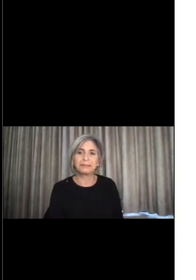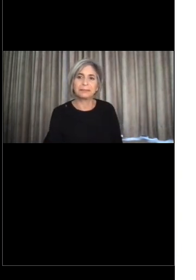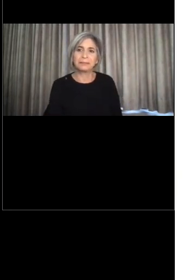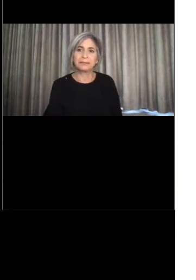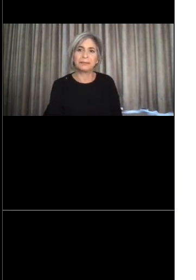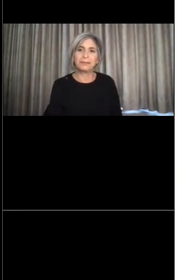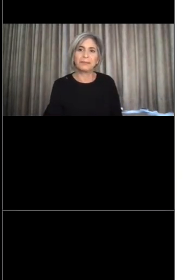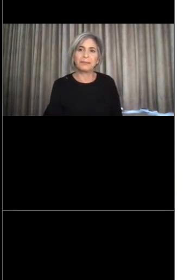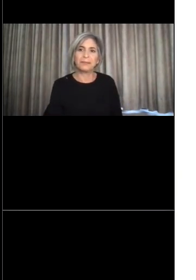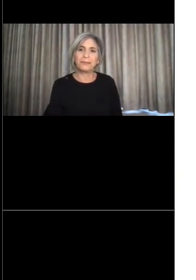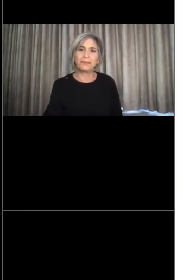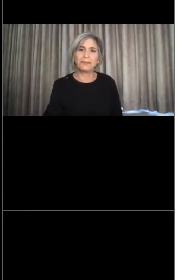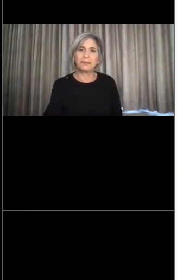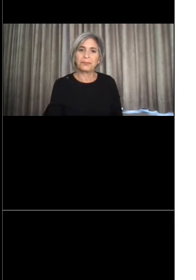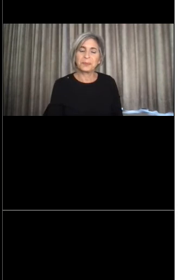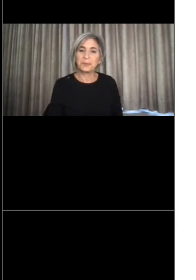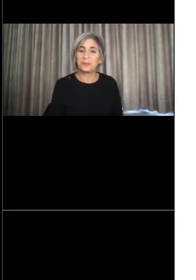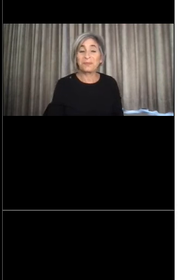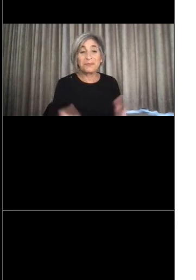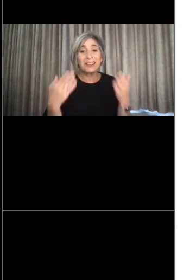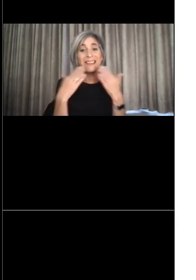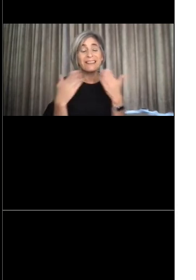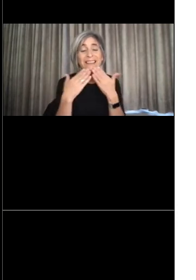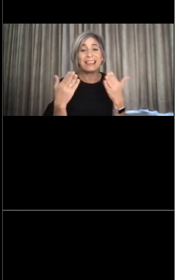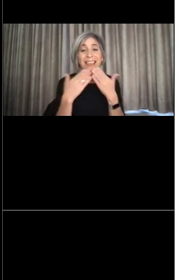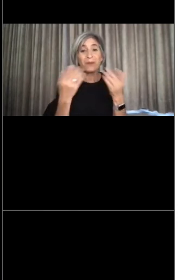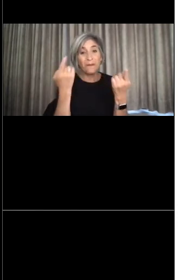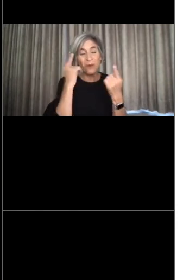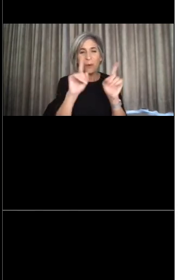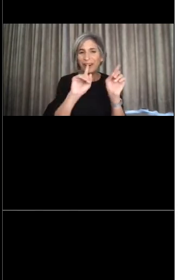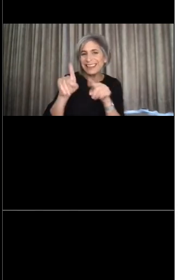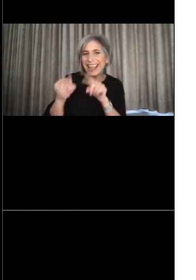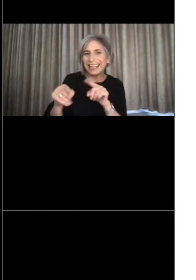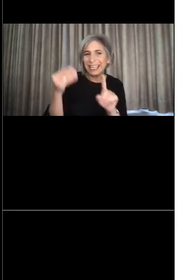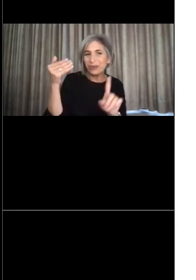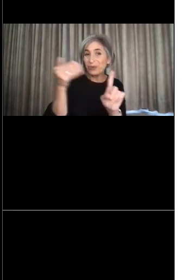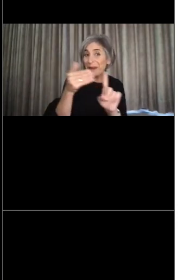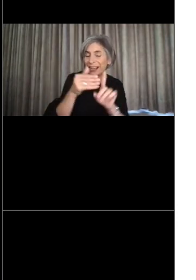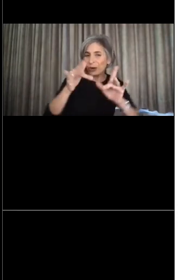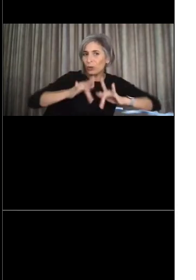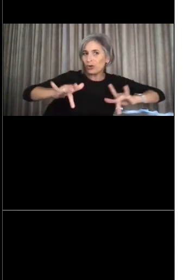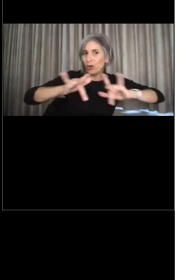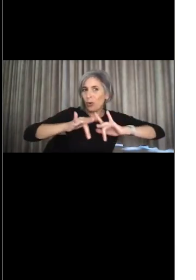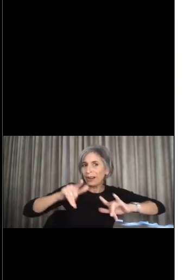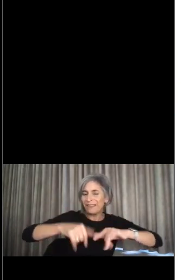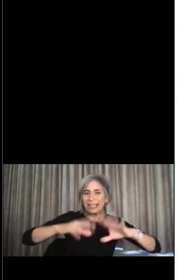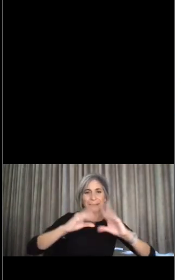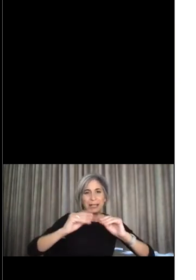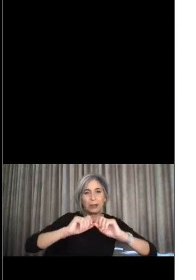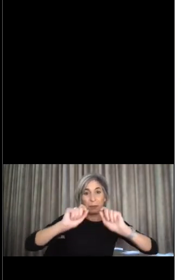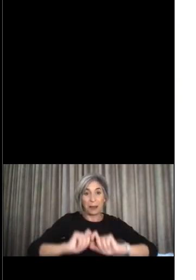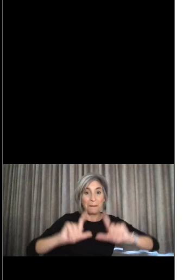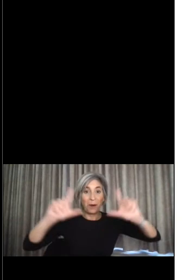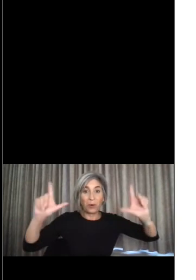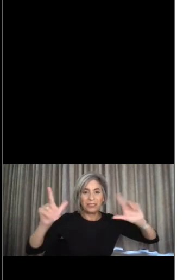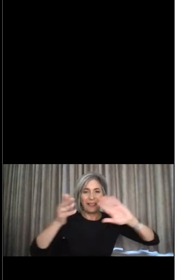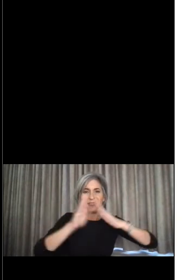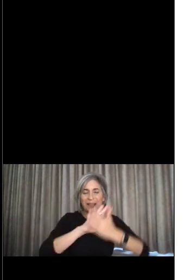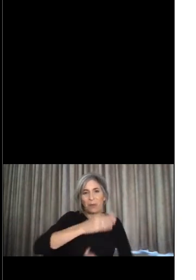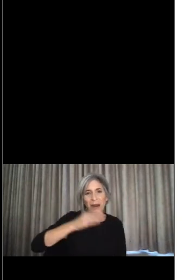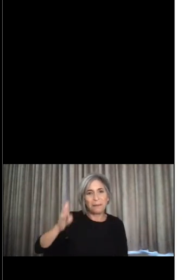And so thank you all for attending. As a reminder, a recorded version of this session will be posted to the City of Boynton